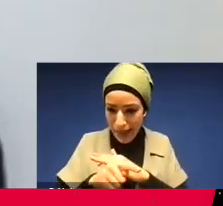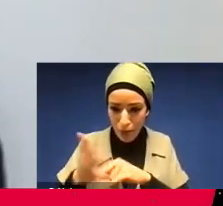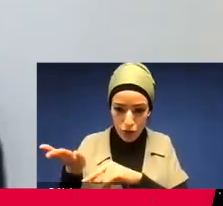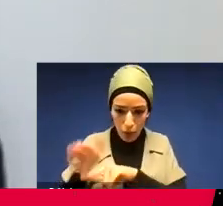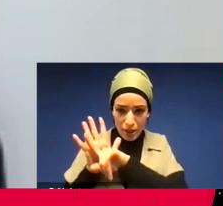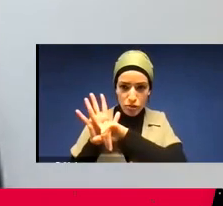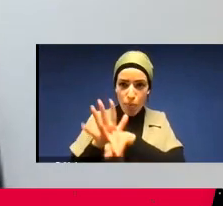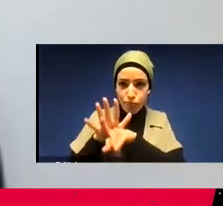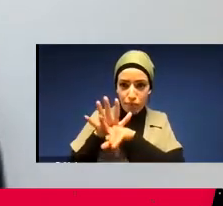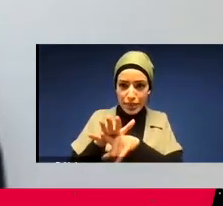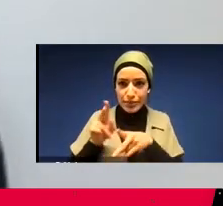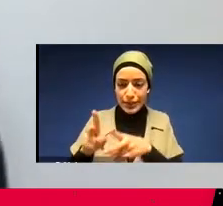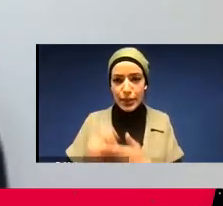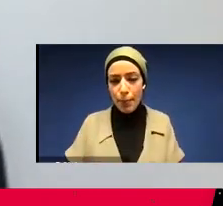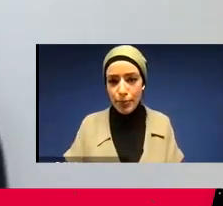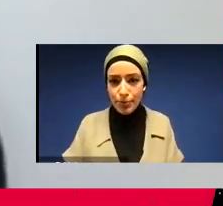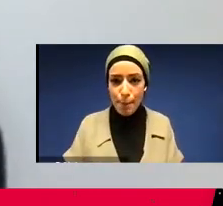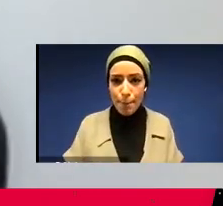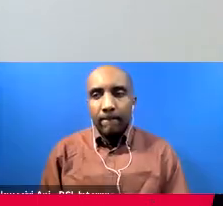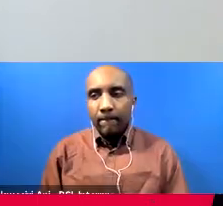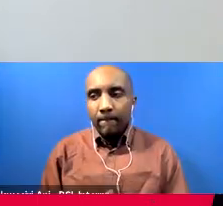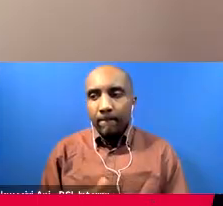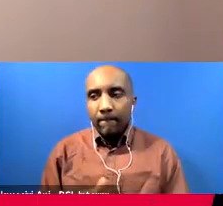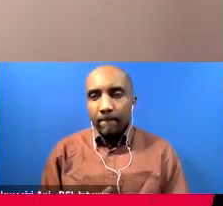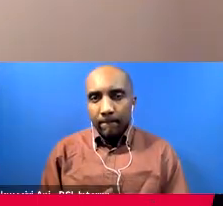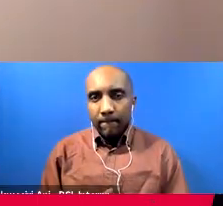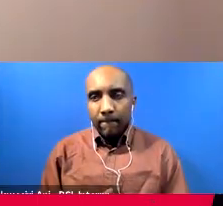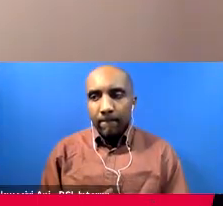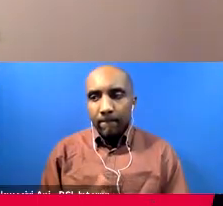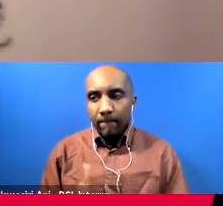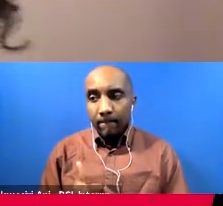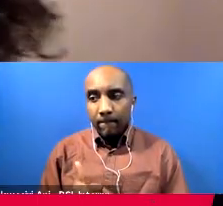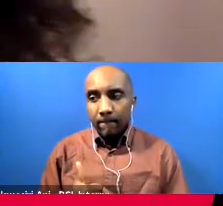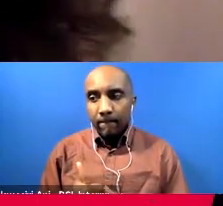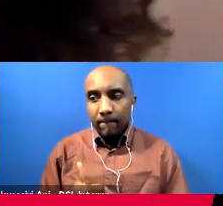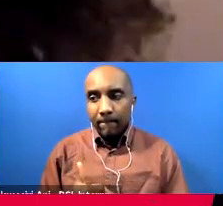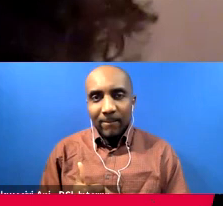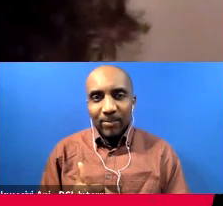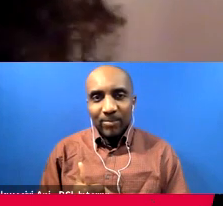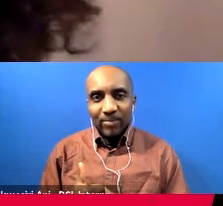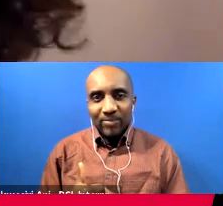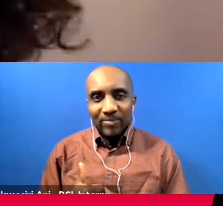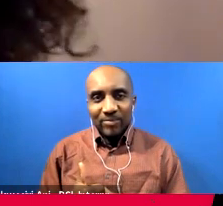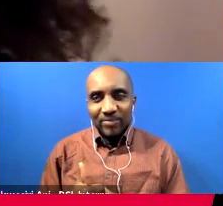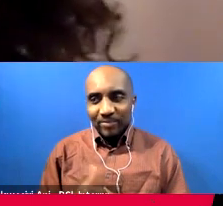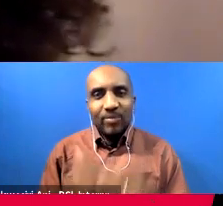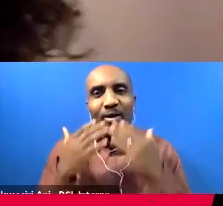systems. Thank you. Thank you. What do you mean, thank me? Thank you. That